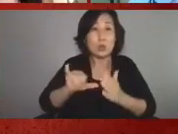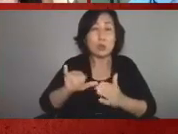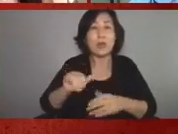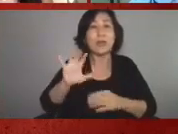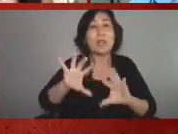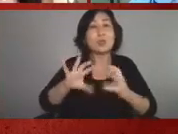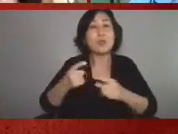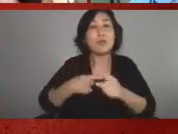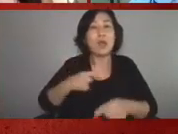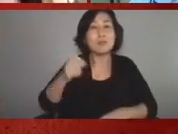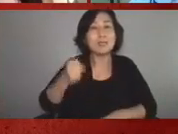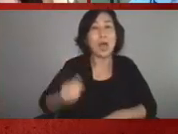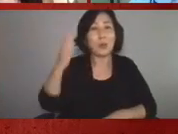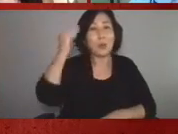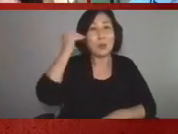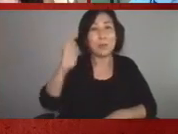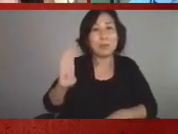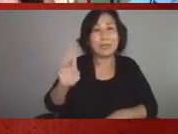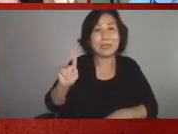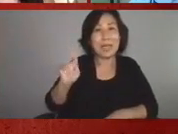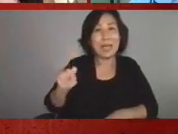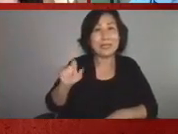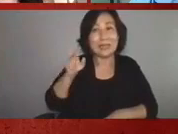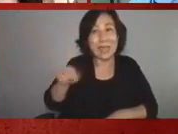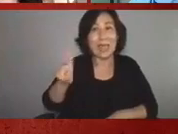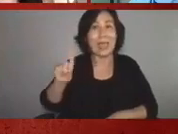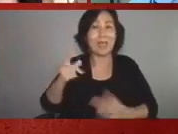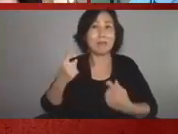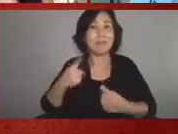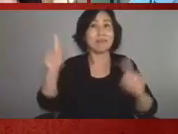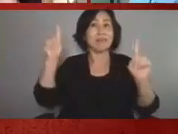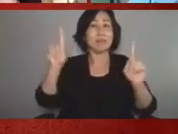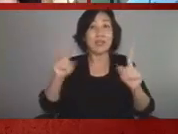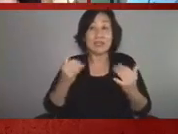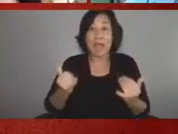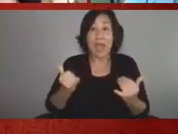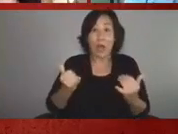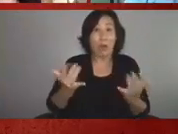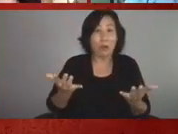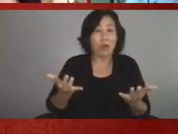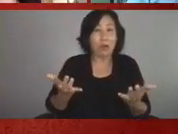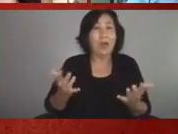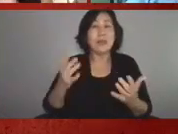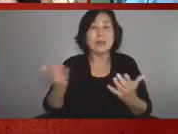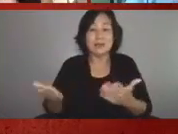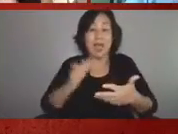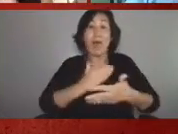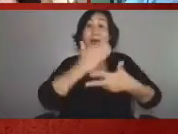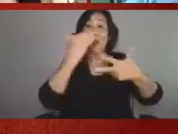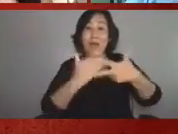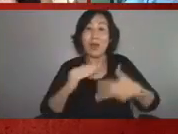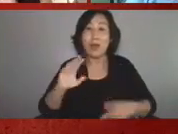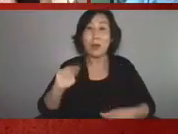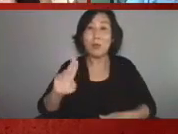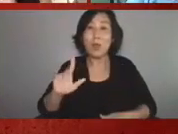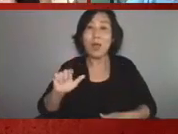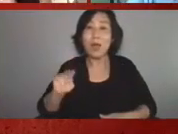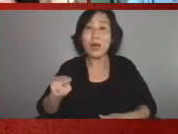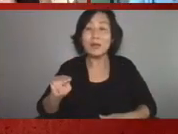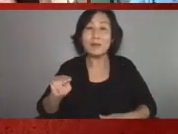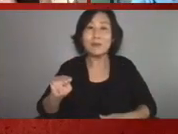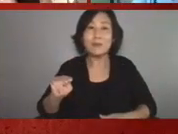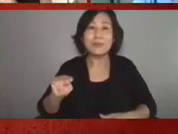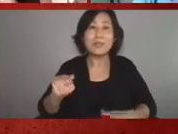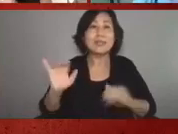from South Korea who did this, and here it is. And then now Mulan is. It's like there's like